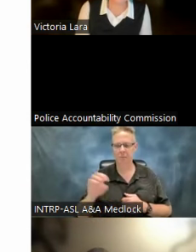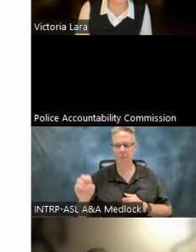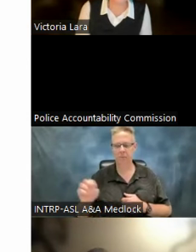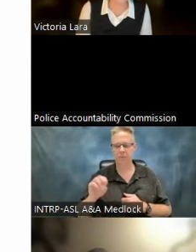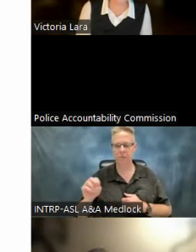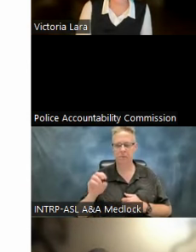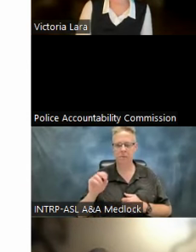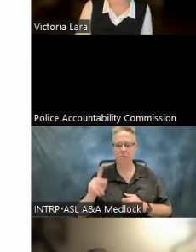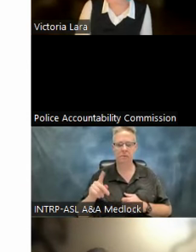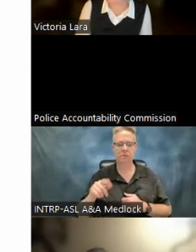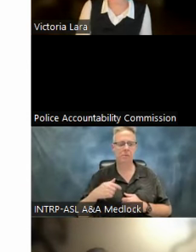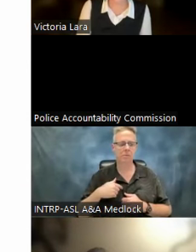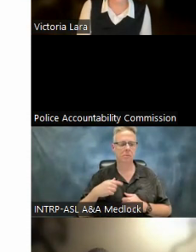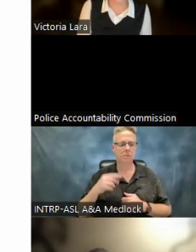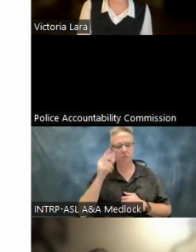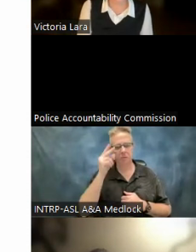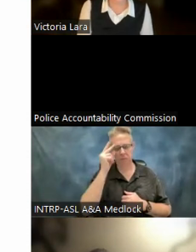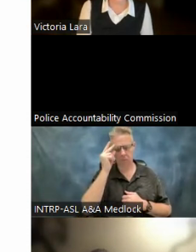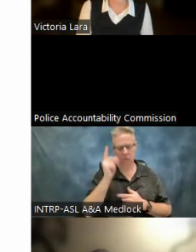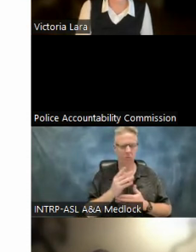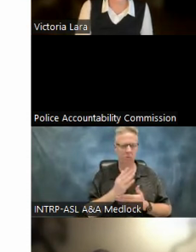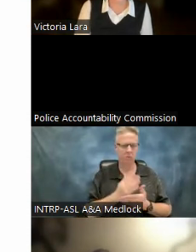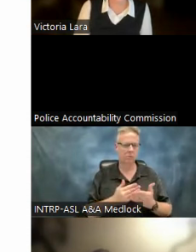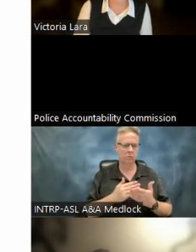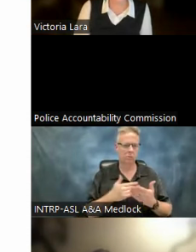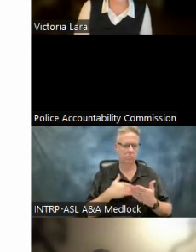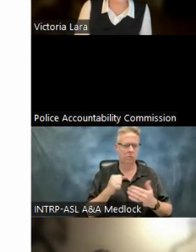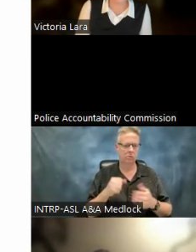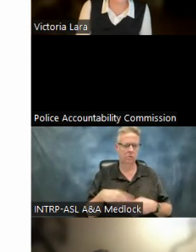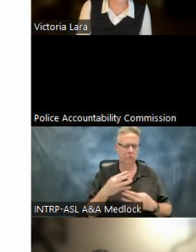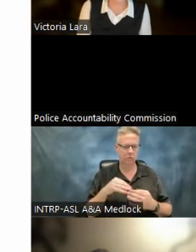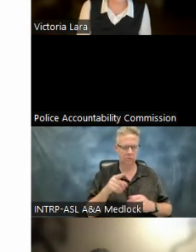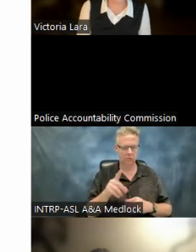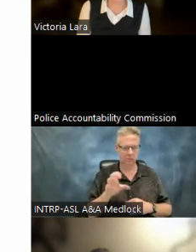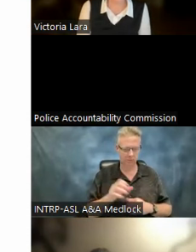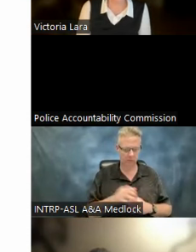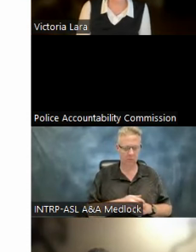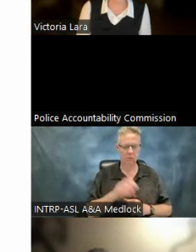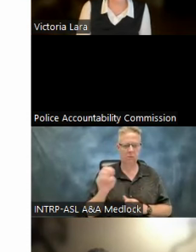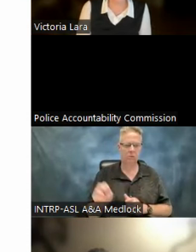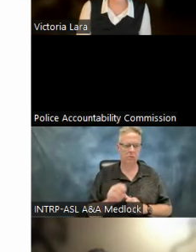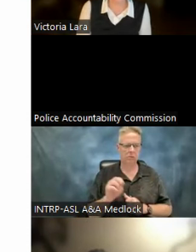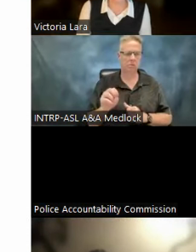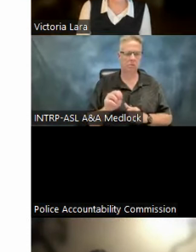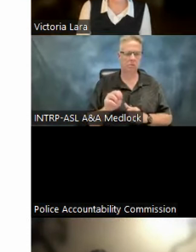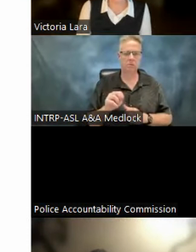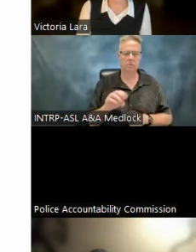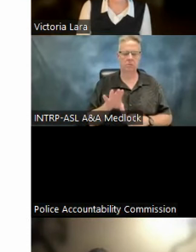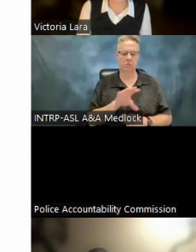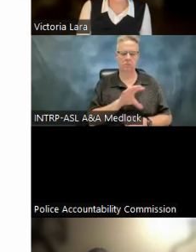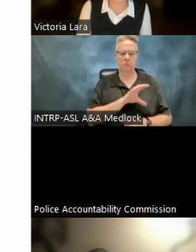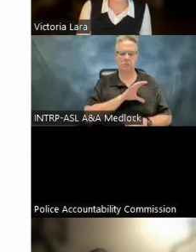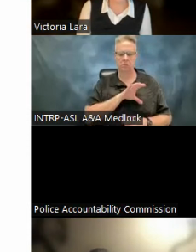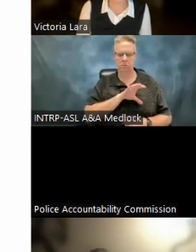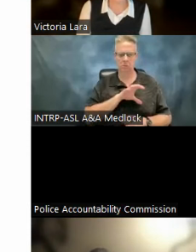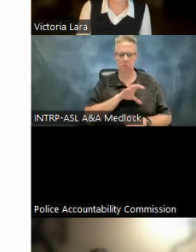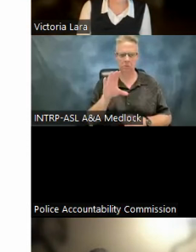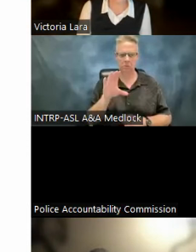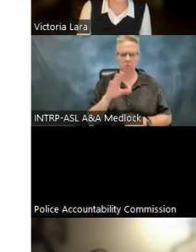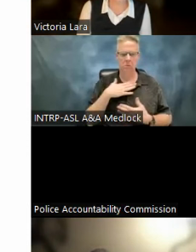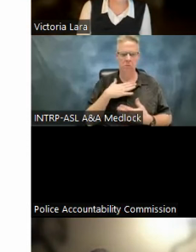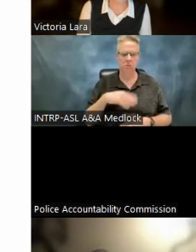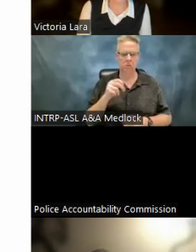right, so there's a preface in this section, which we haven't run into yet in this document, I think. So E is body camera footage, And it